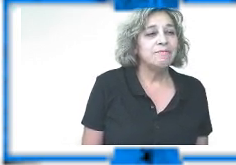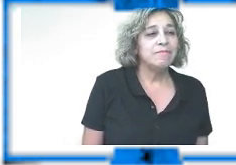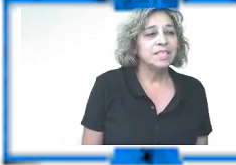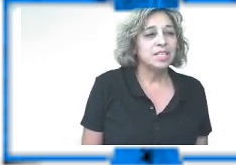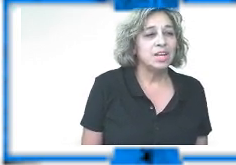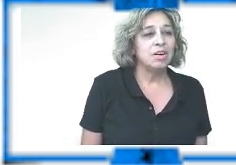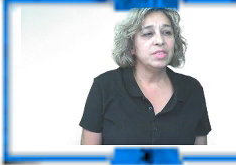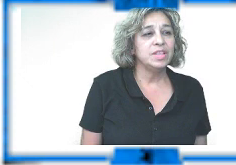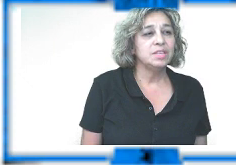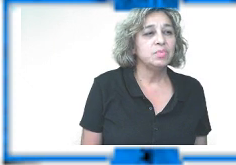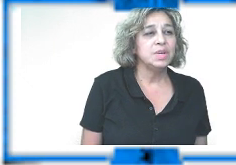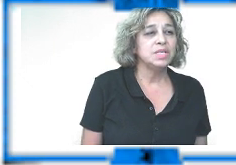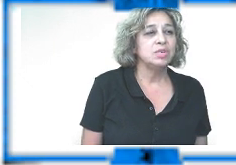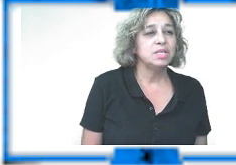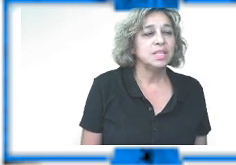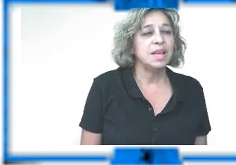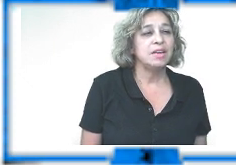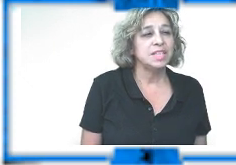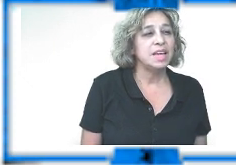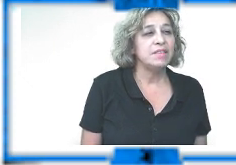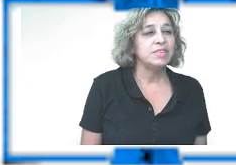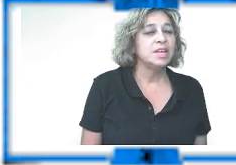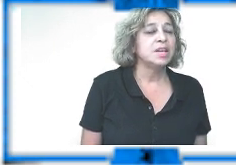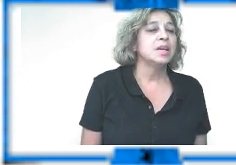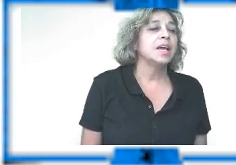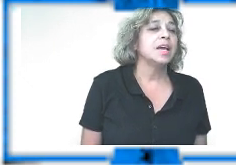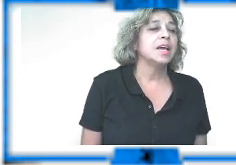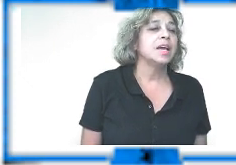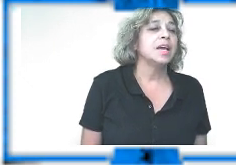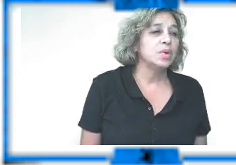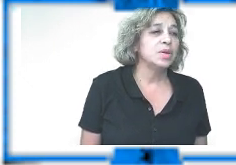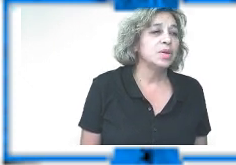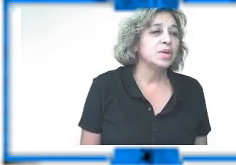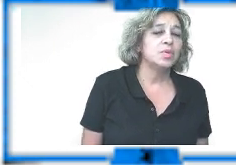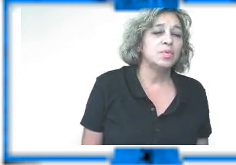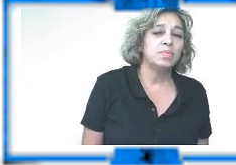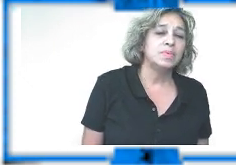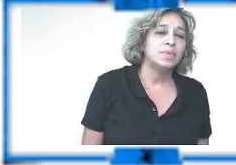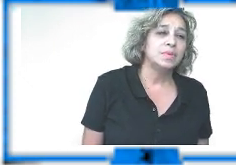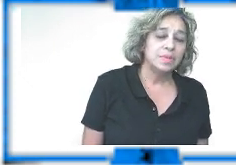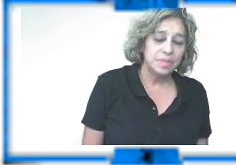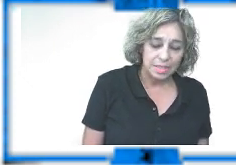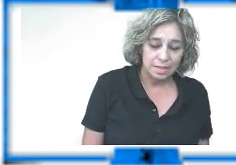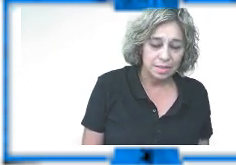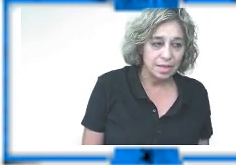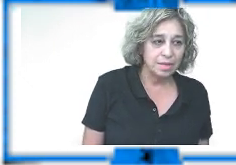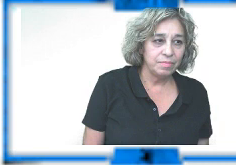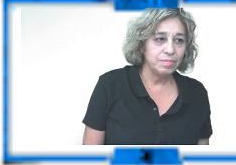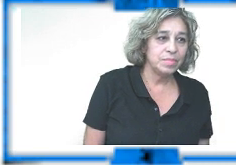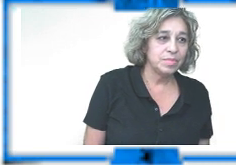and invest all these resources that are saved into lower